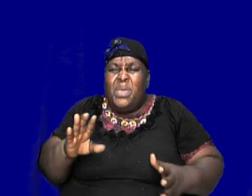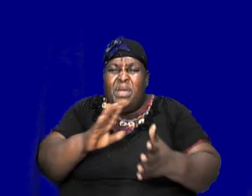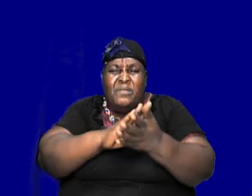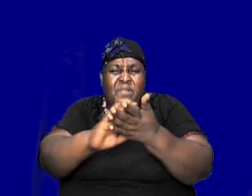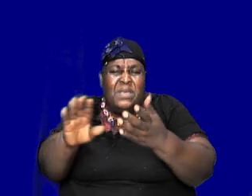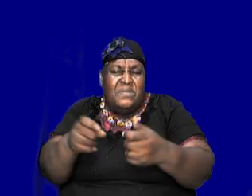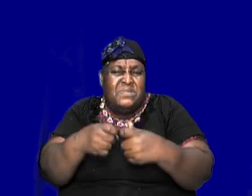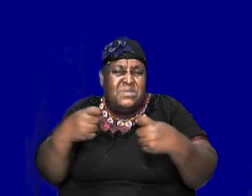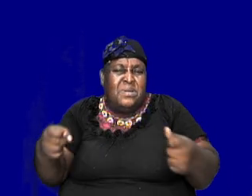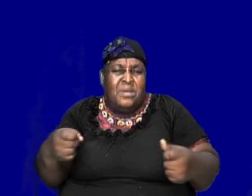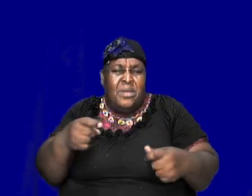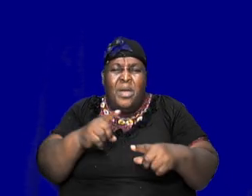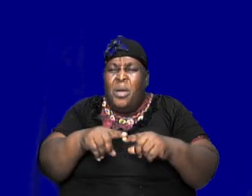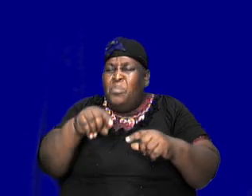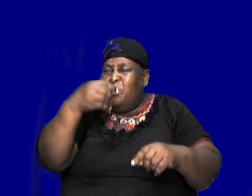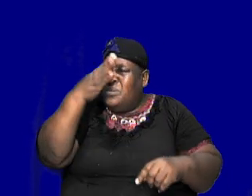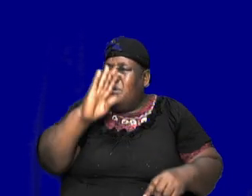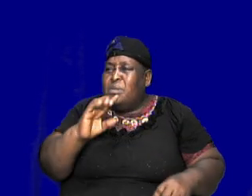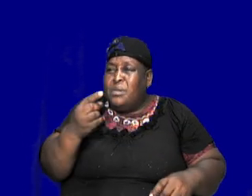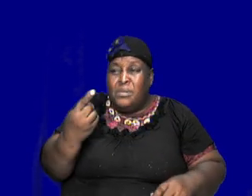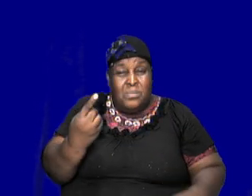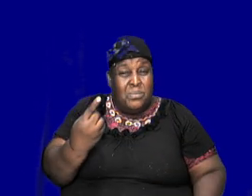sin but God only?